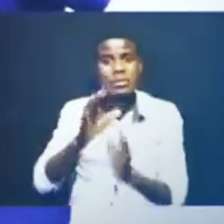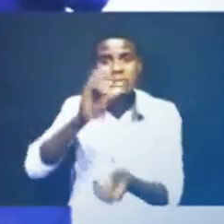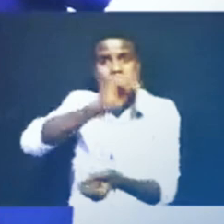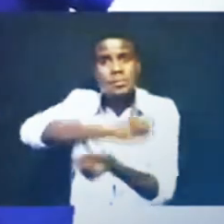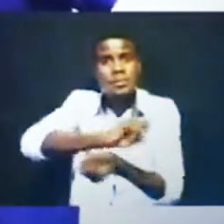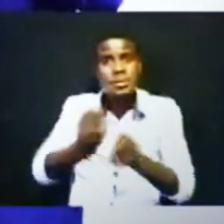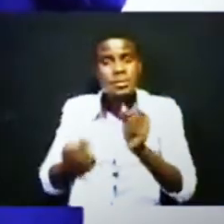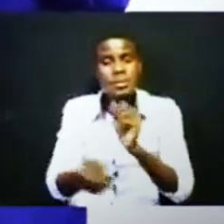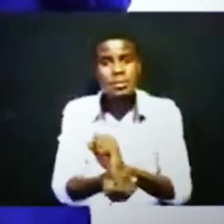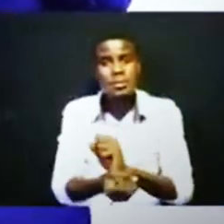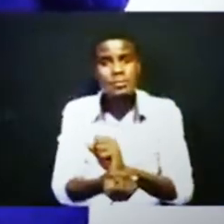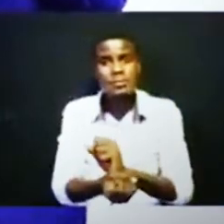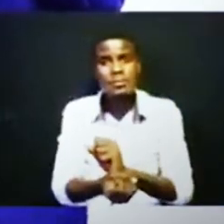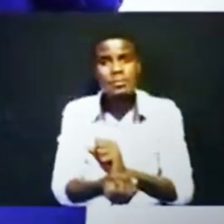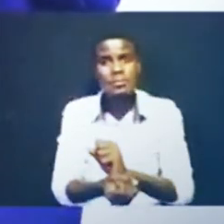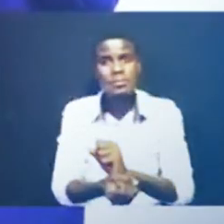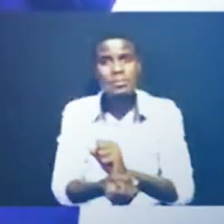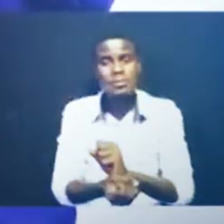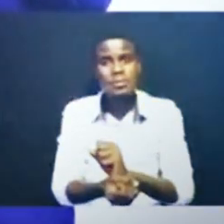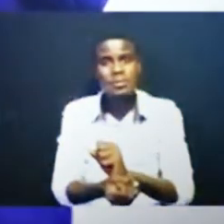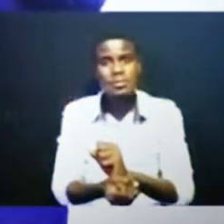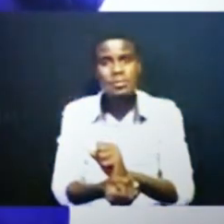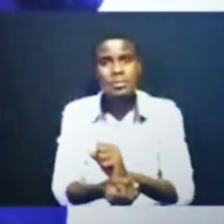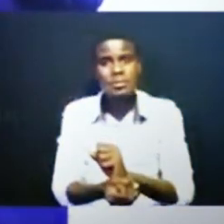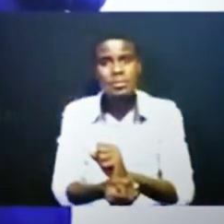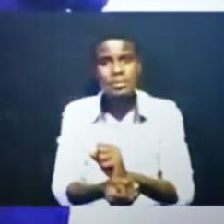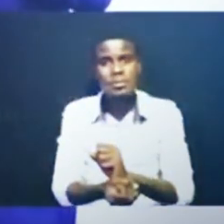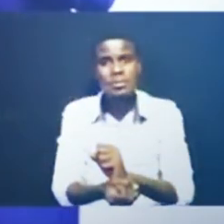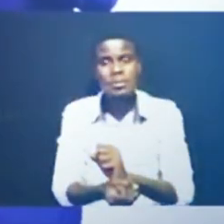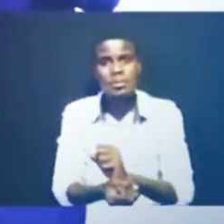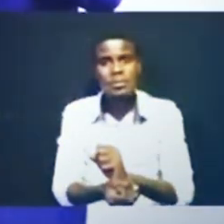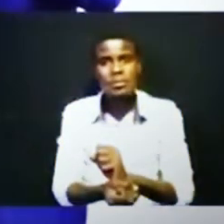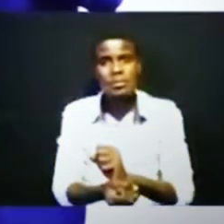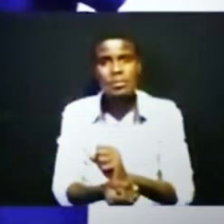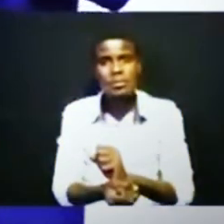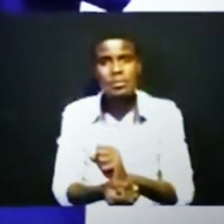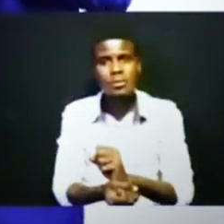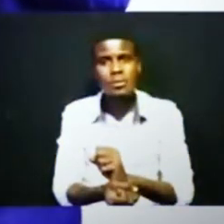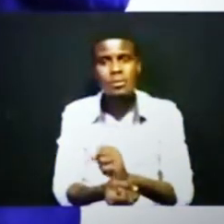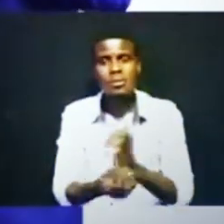Somehow, by revelation, they saw Peter and Elijah.